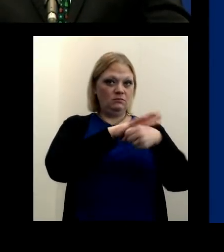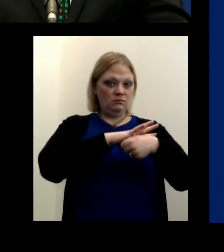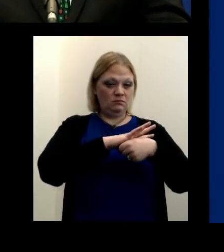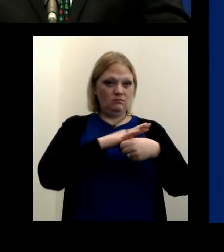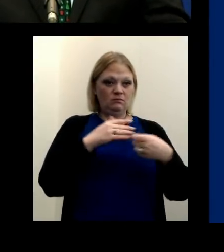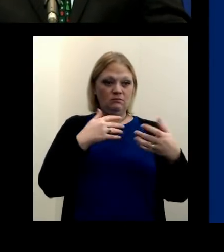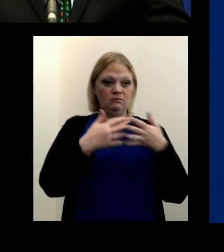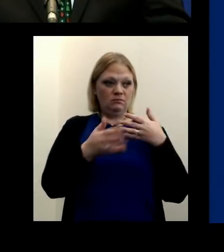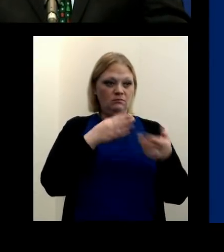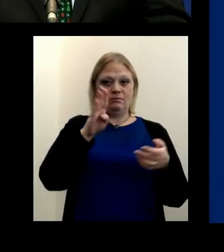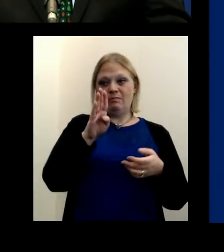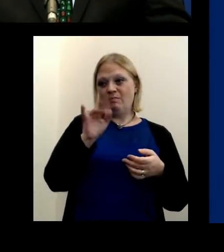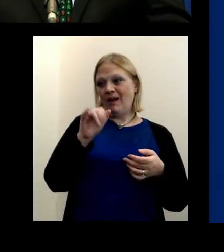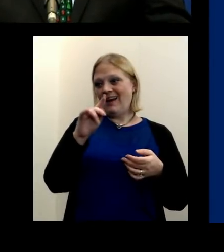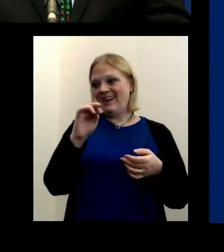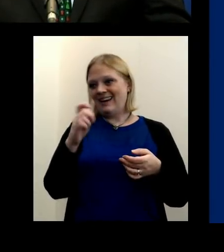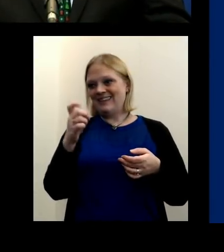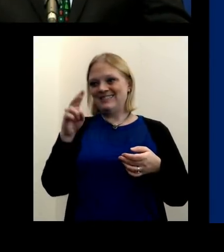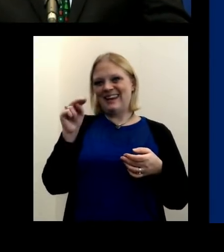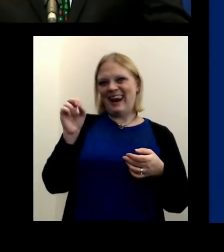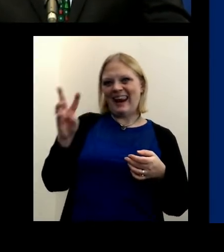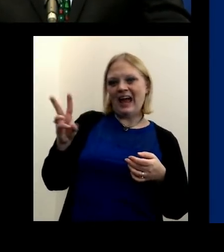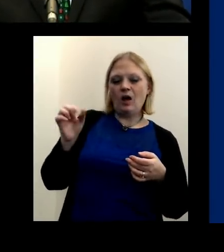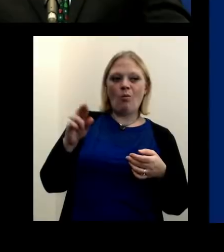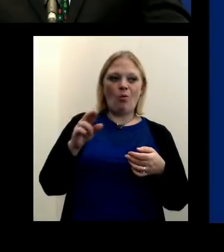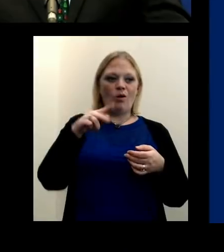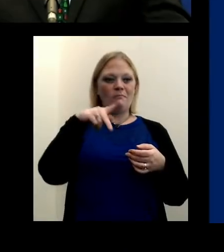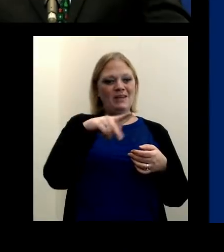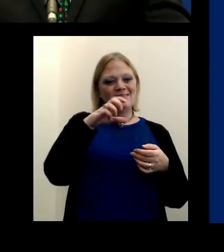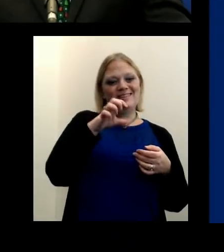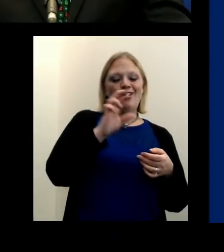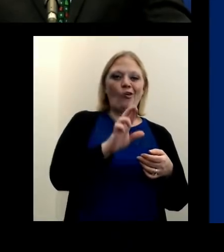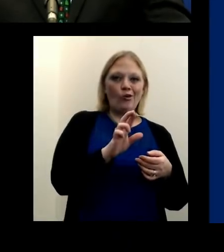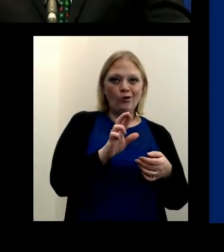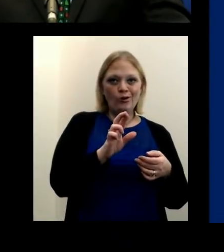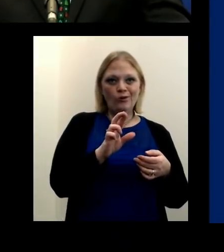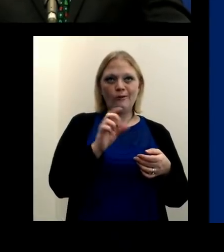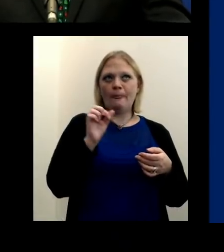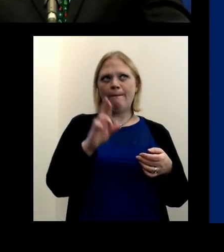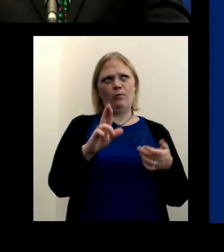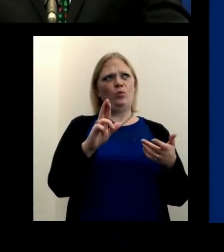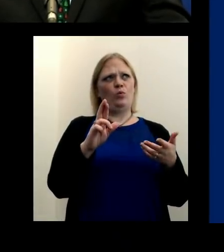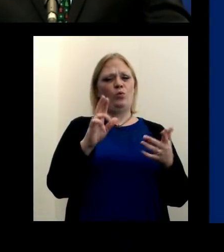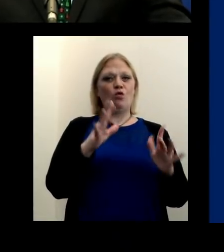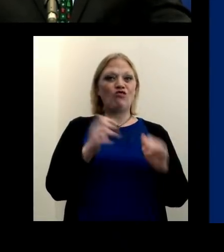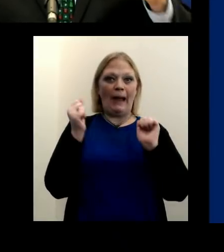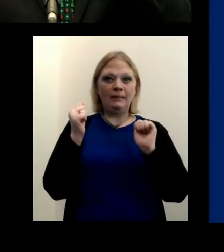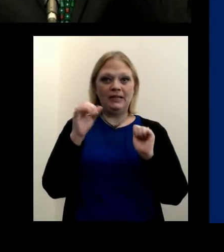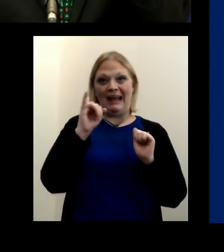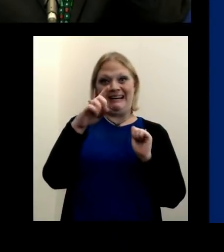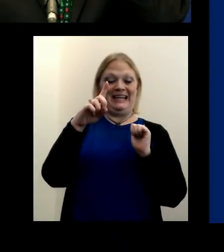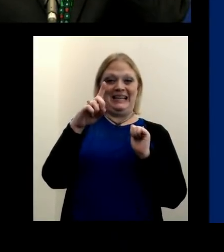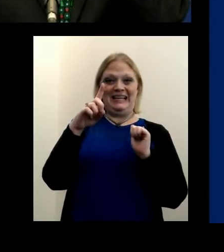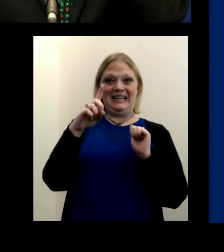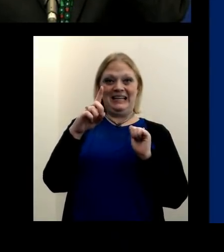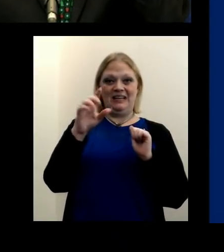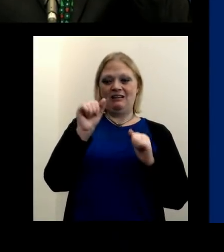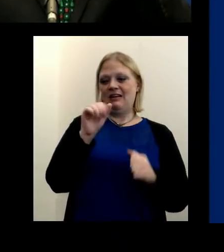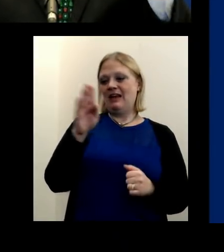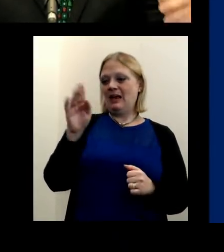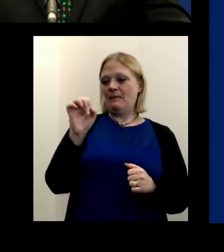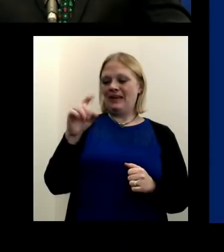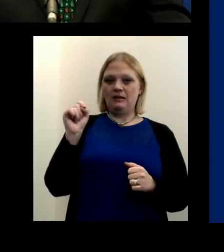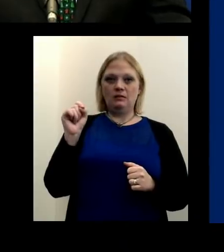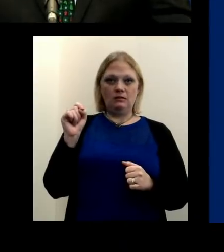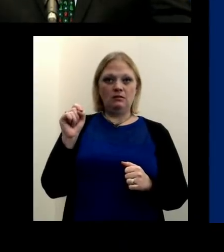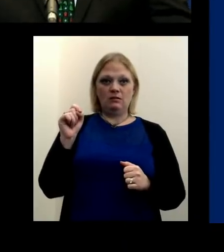whether it's the Binax Now test, or that matter, the PCR test, or the rapid ID test, the Avid ID Now